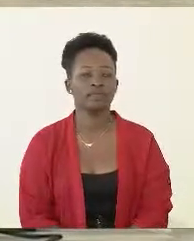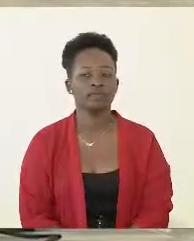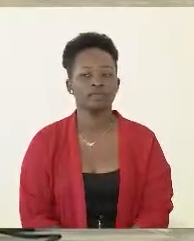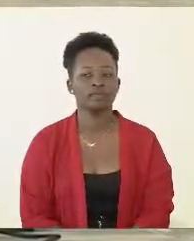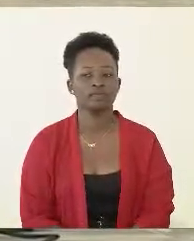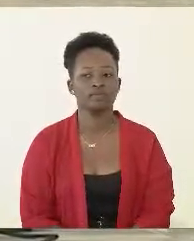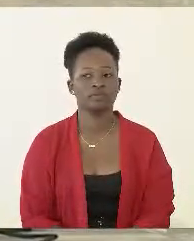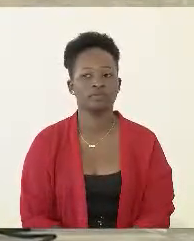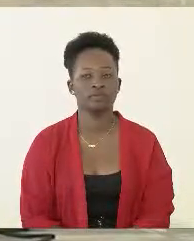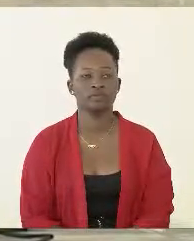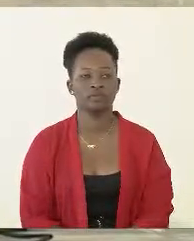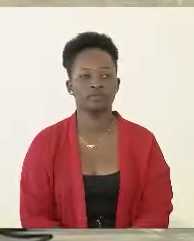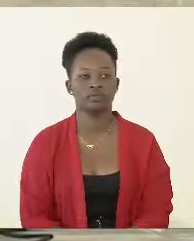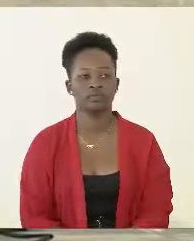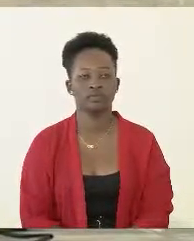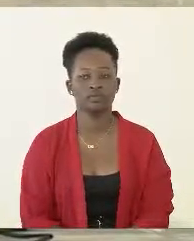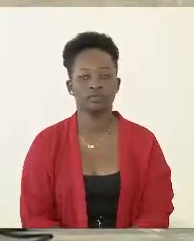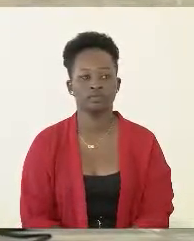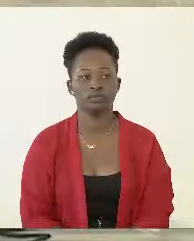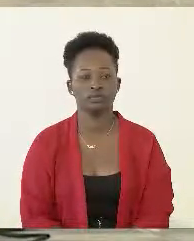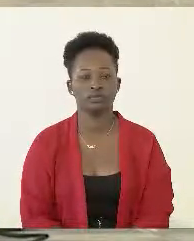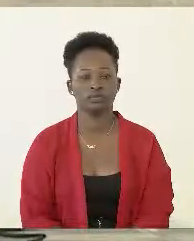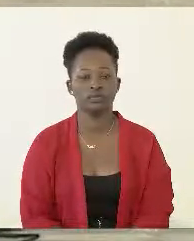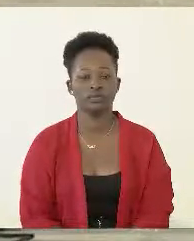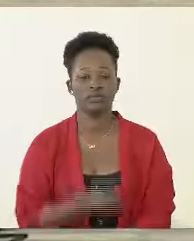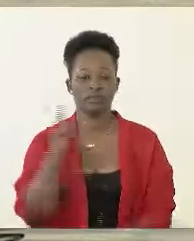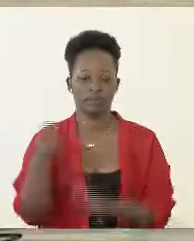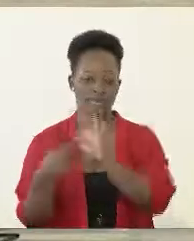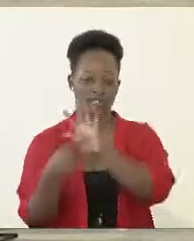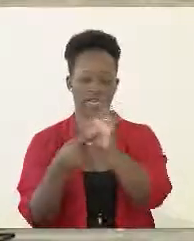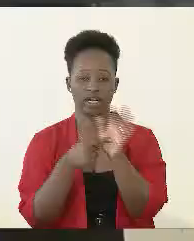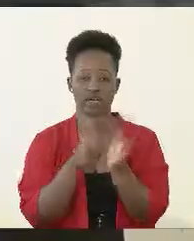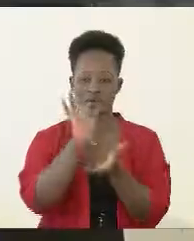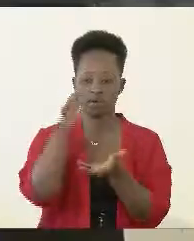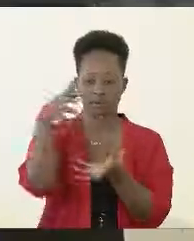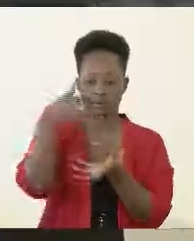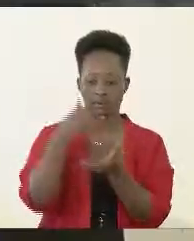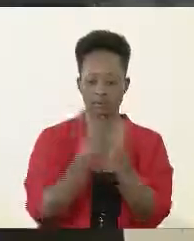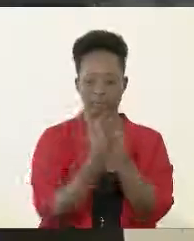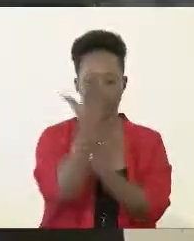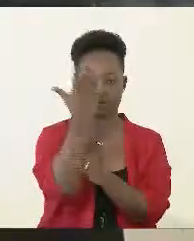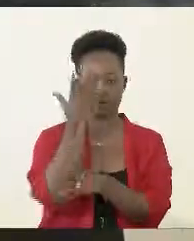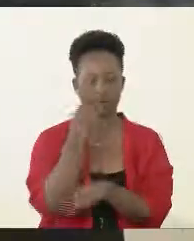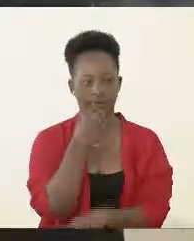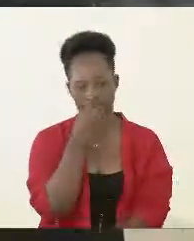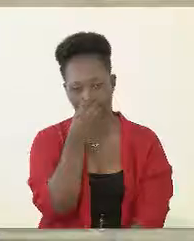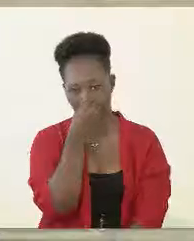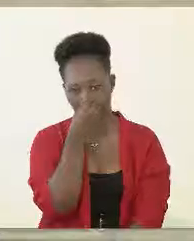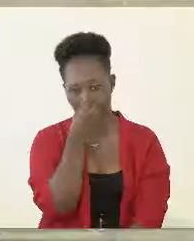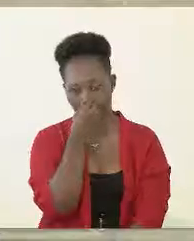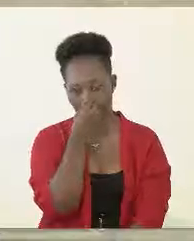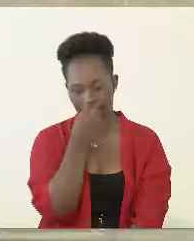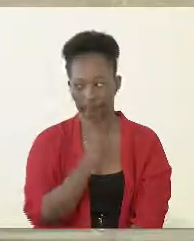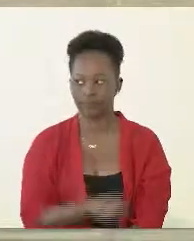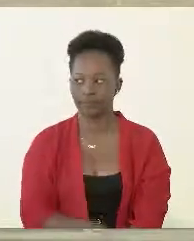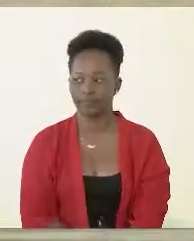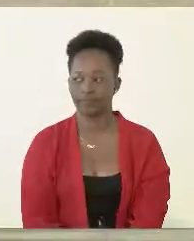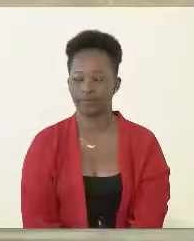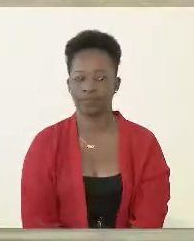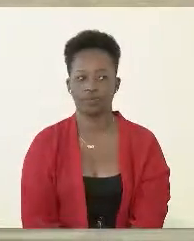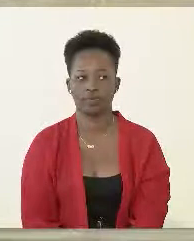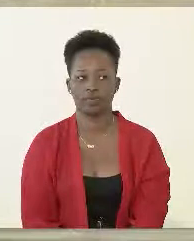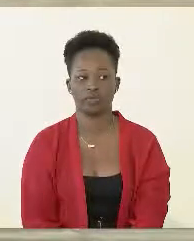increase the number of customers will indicate that your supermarket is growing. Increase the number of